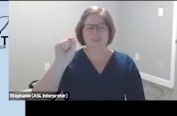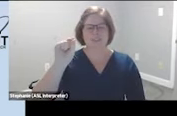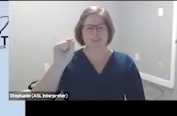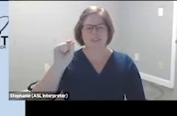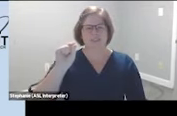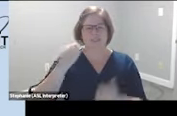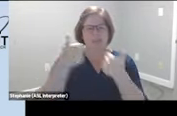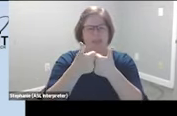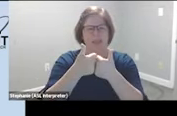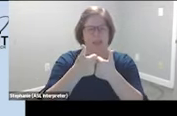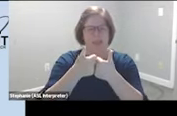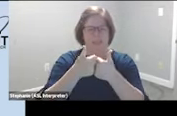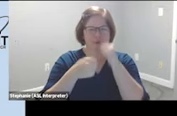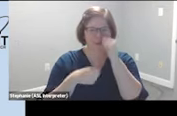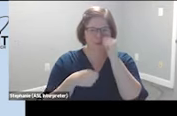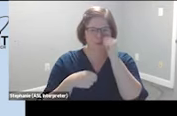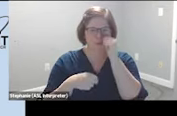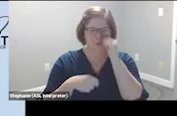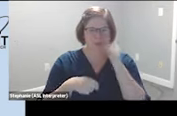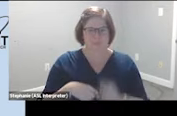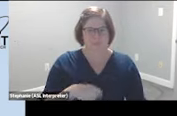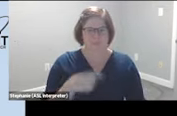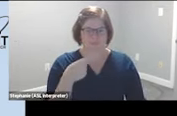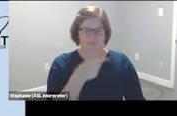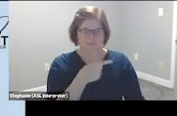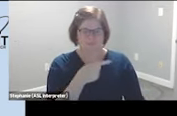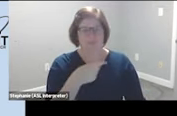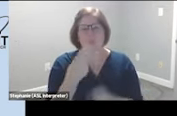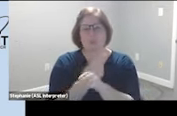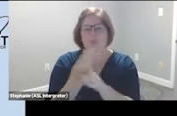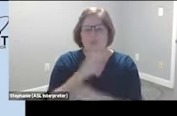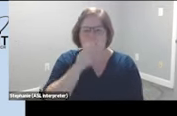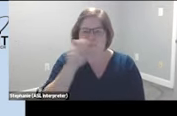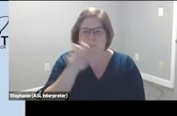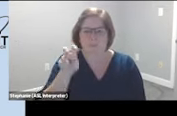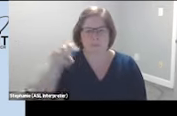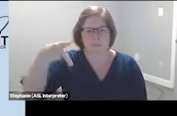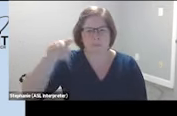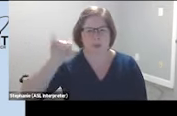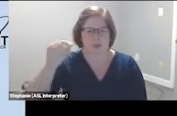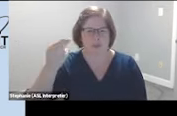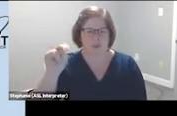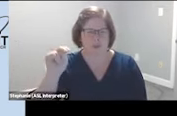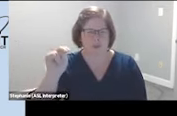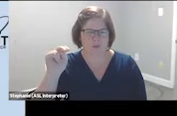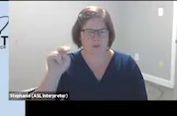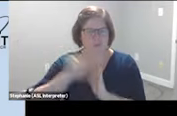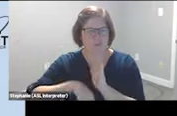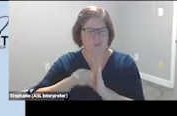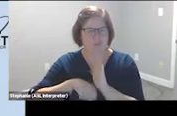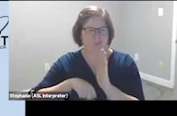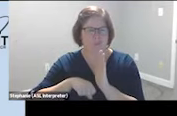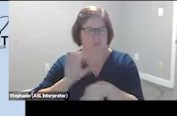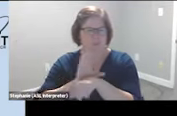using a Python script, actually by Ken Perry. And here you can actually see that the user is playing it, actually this is